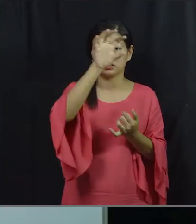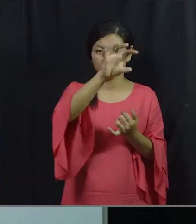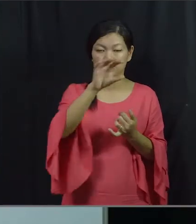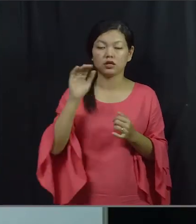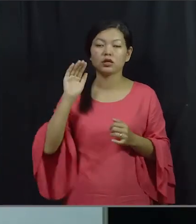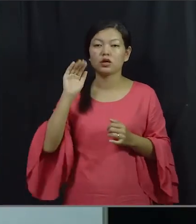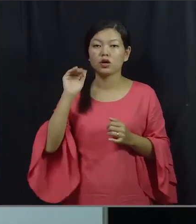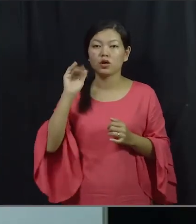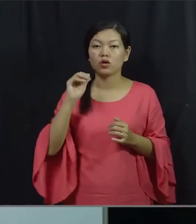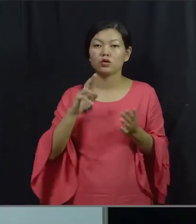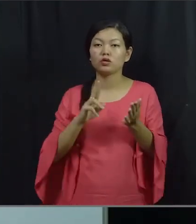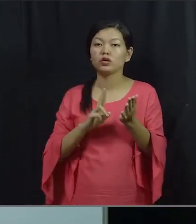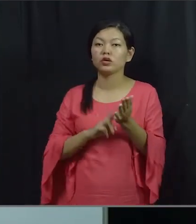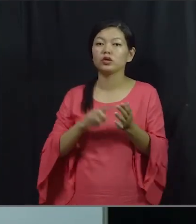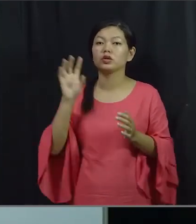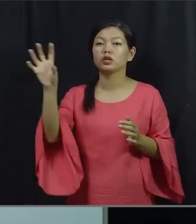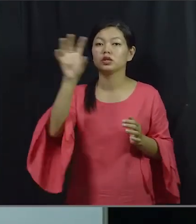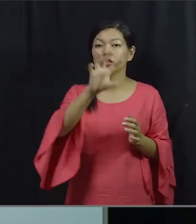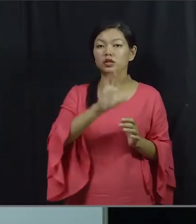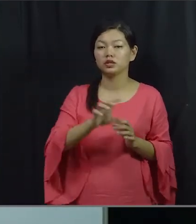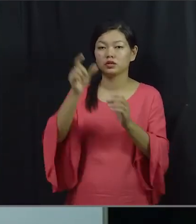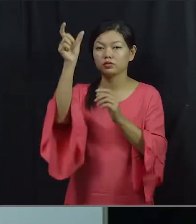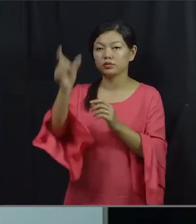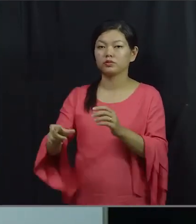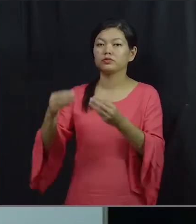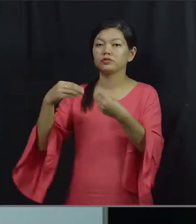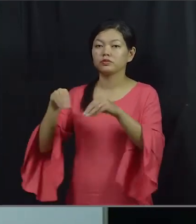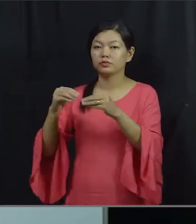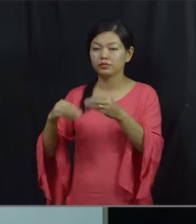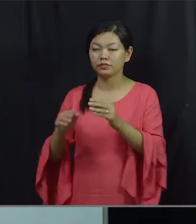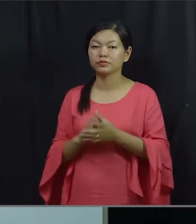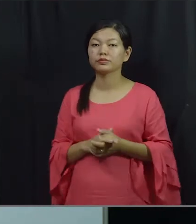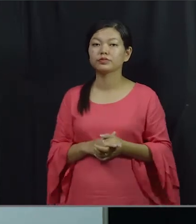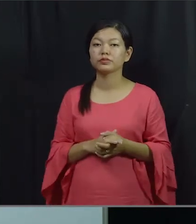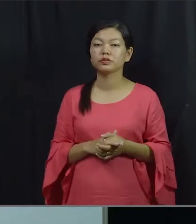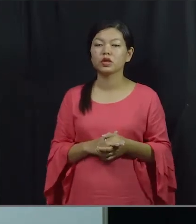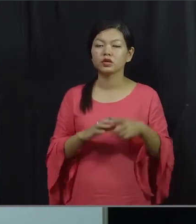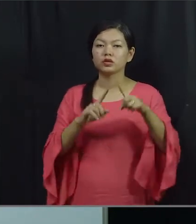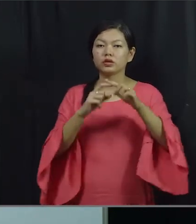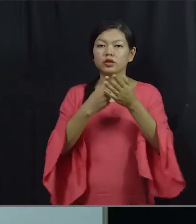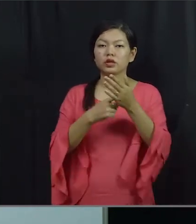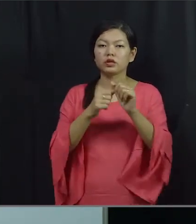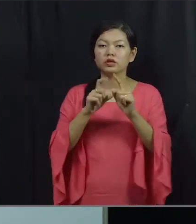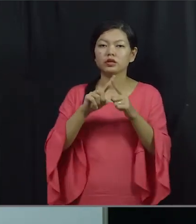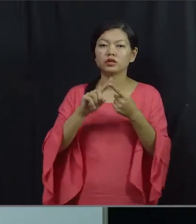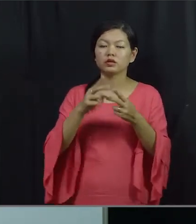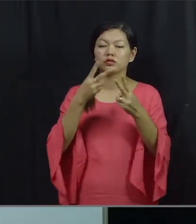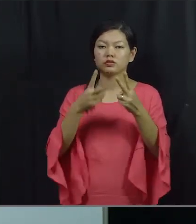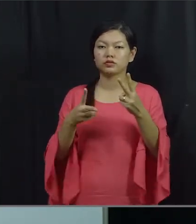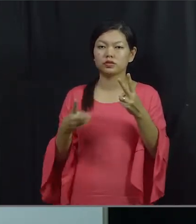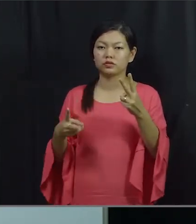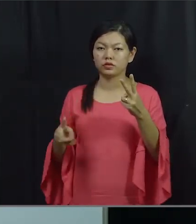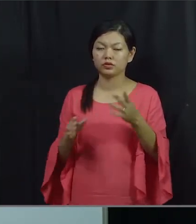place within the national boundary, and it can be divided into local trade, state trade and national trade. Local state means confined